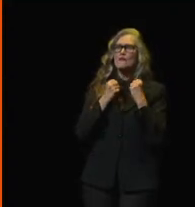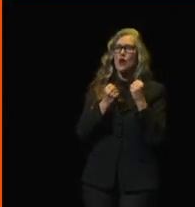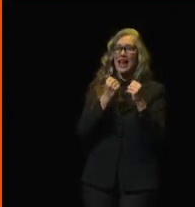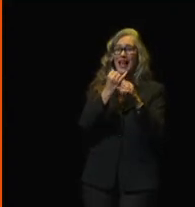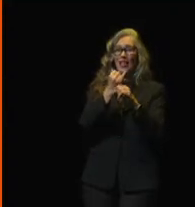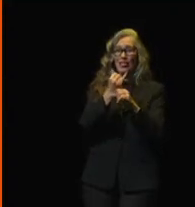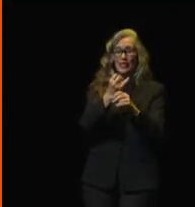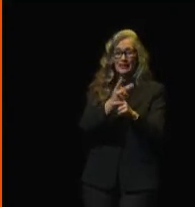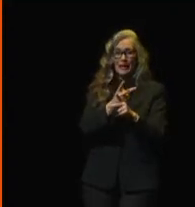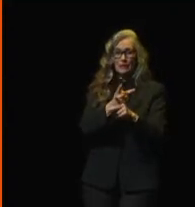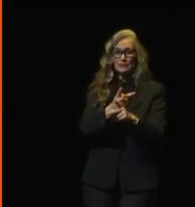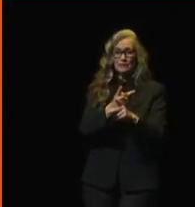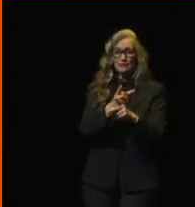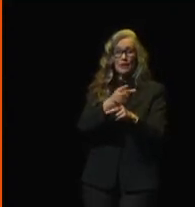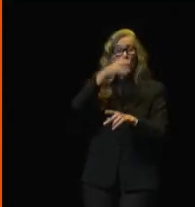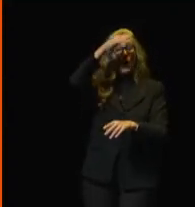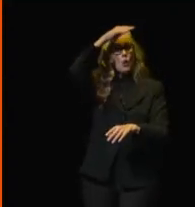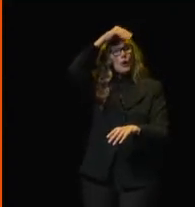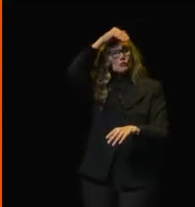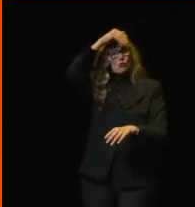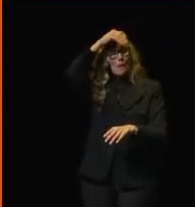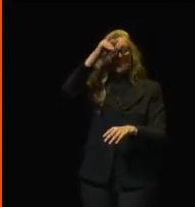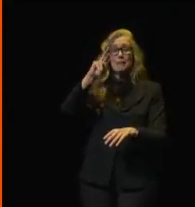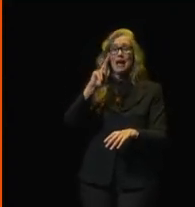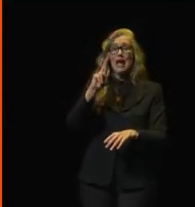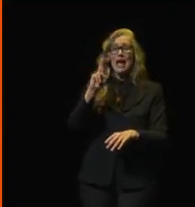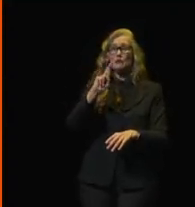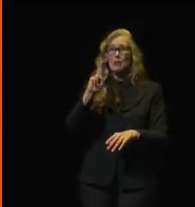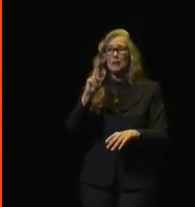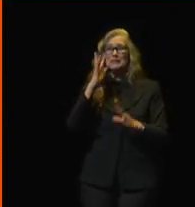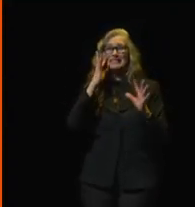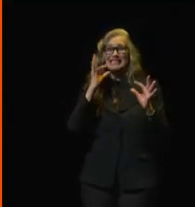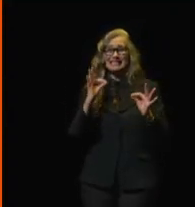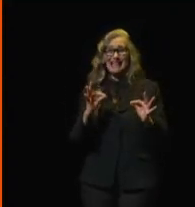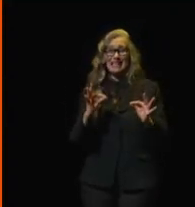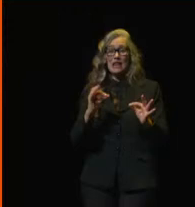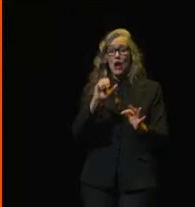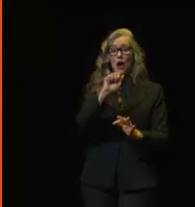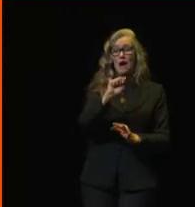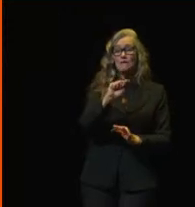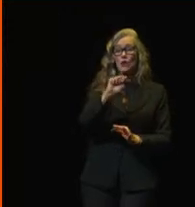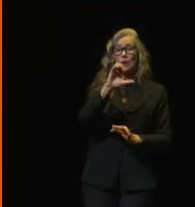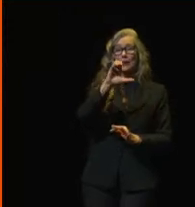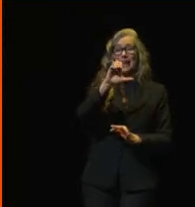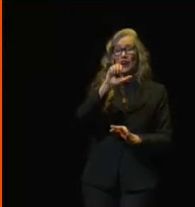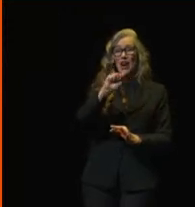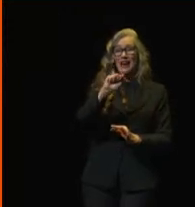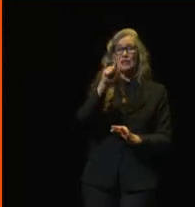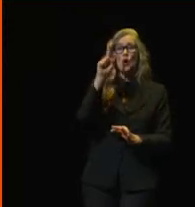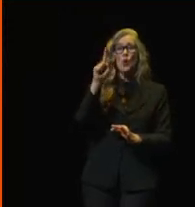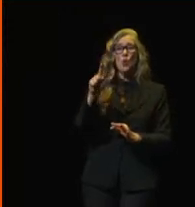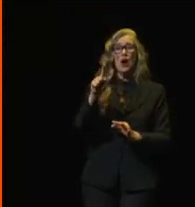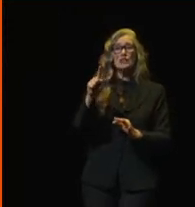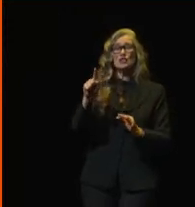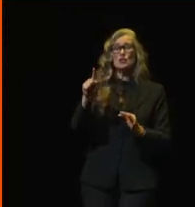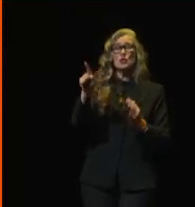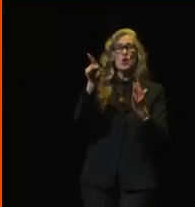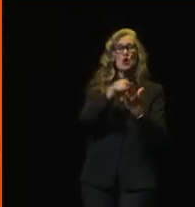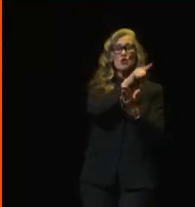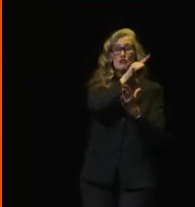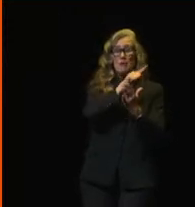to repeal the Affordable Care Act, they looked unstoppable at that moment.